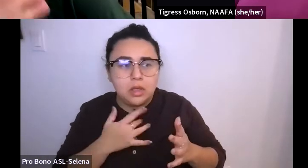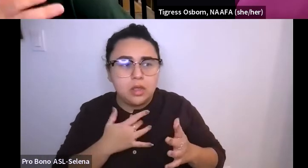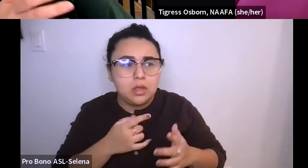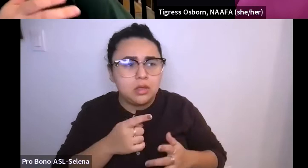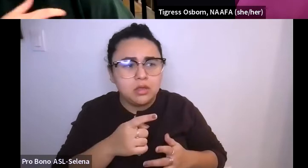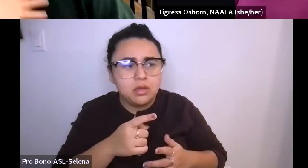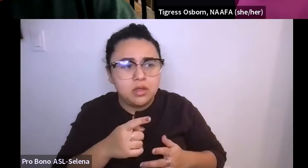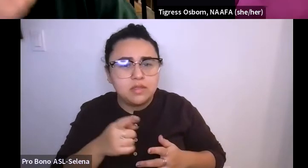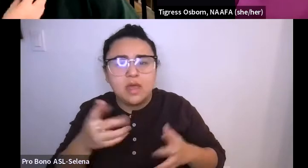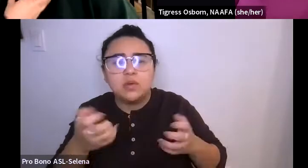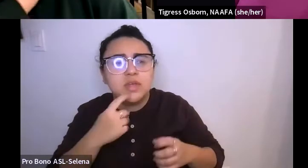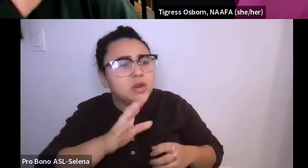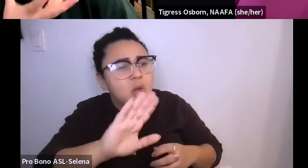beautiful.